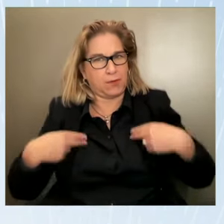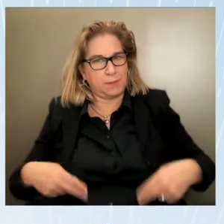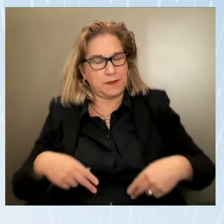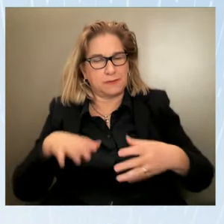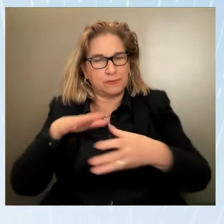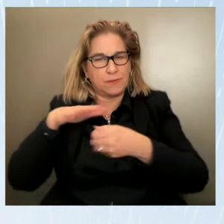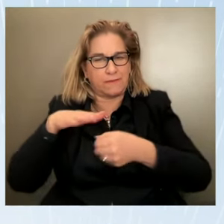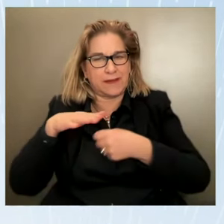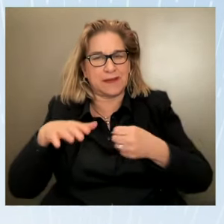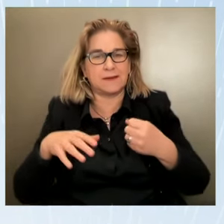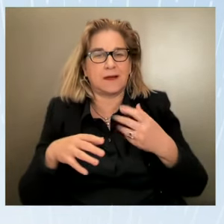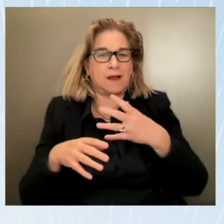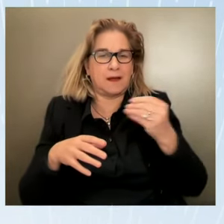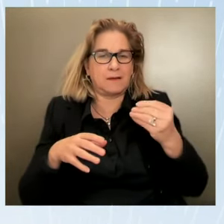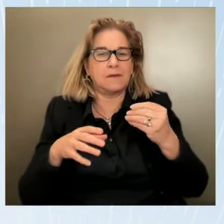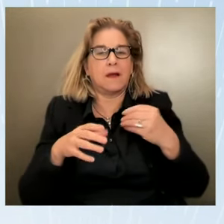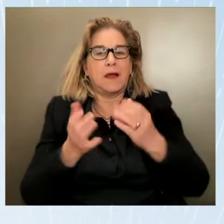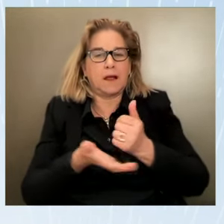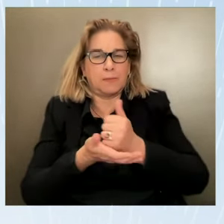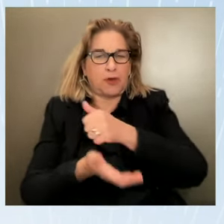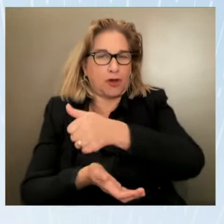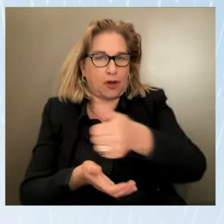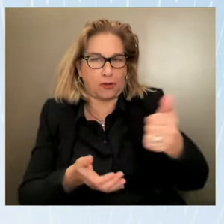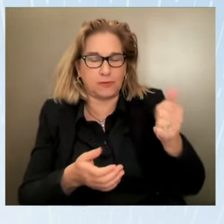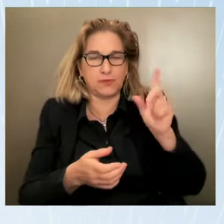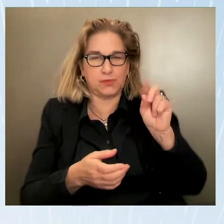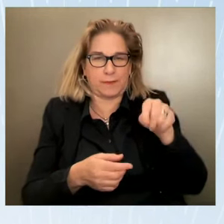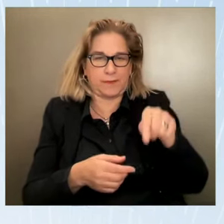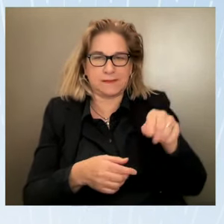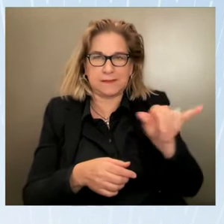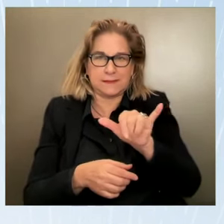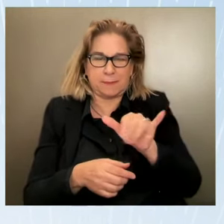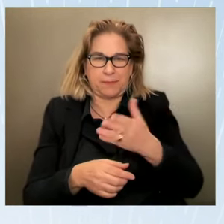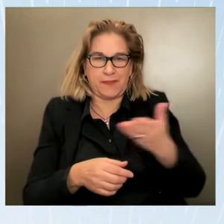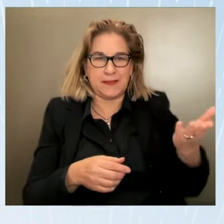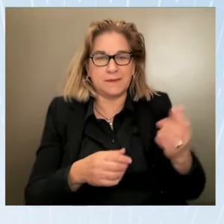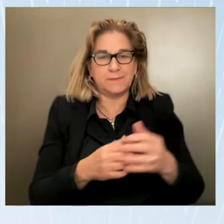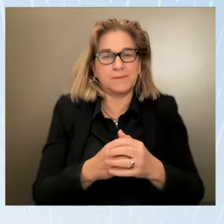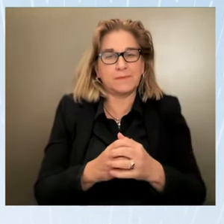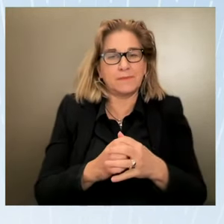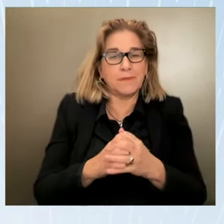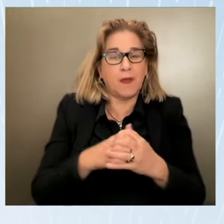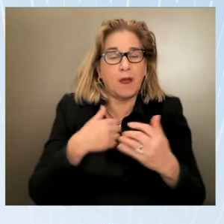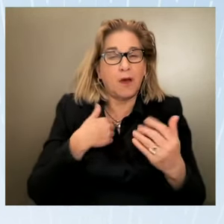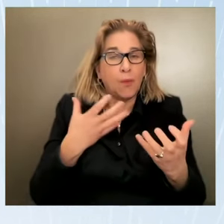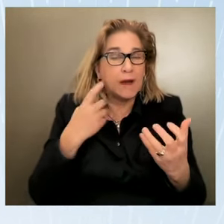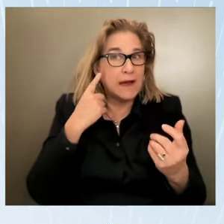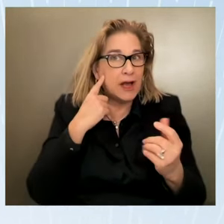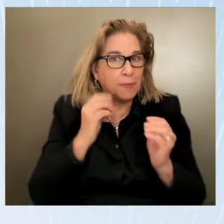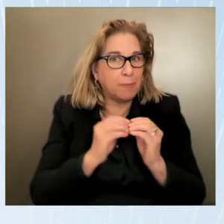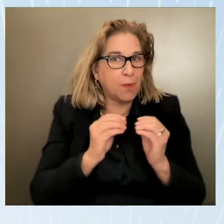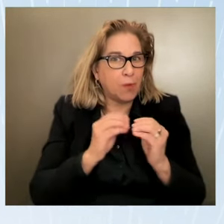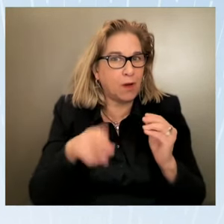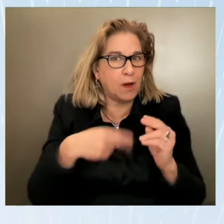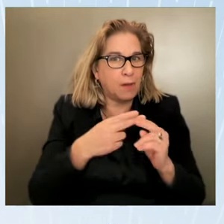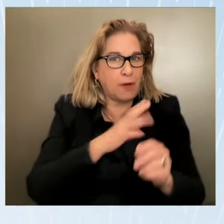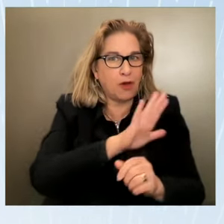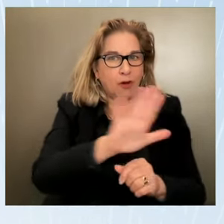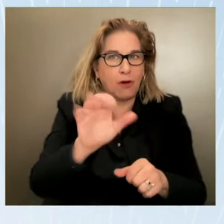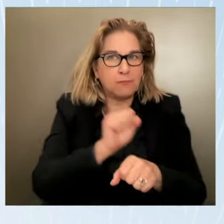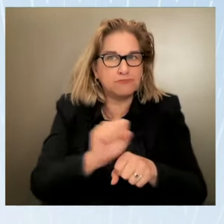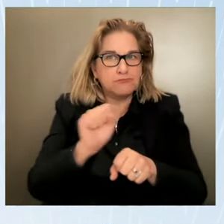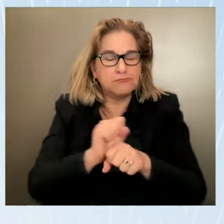hearing more about your efforts and goals. So let me close with this. We have already done meaningful and affirmative work.